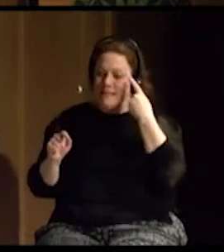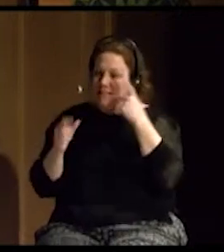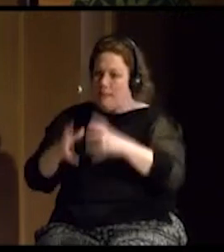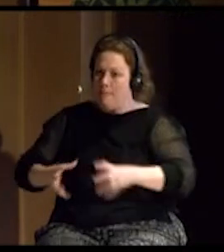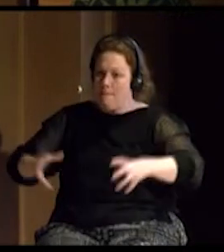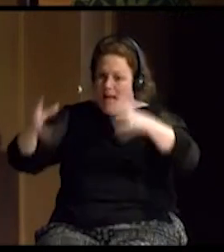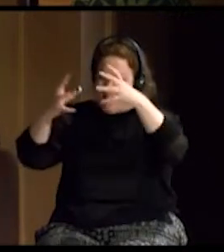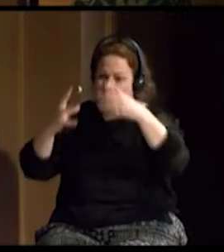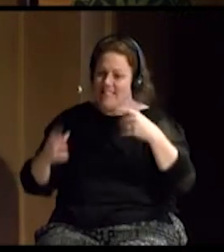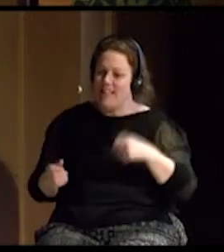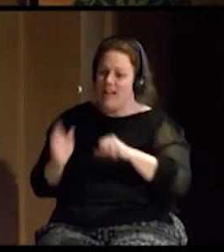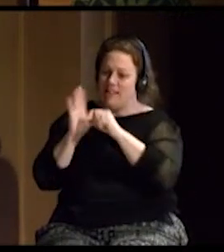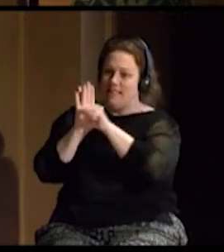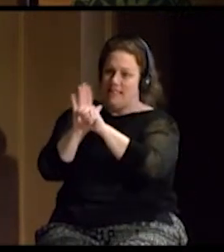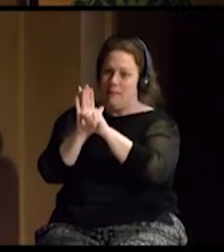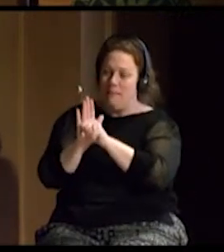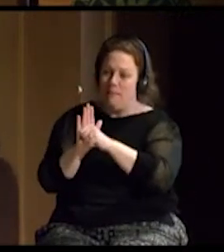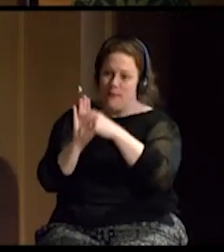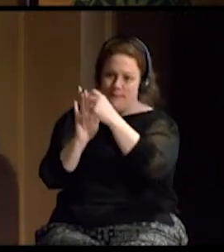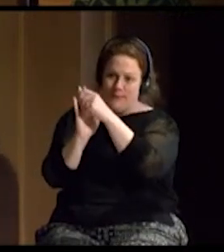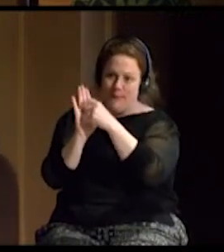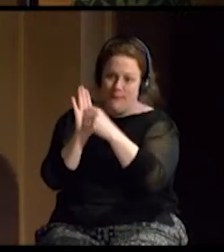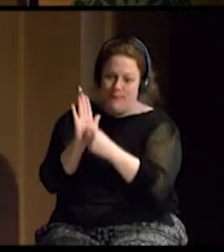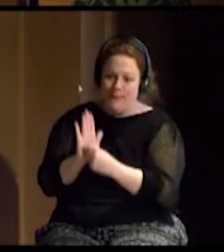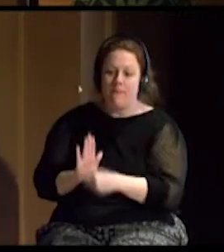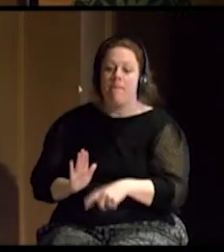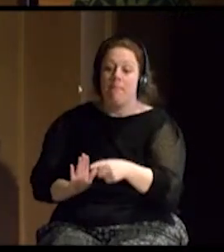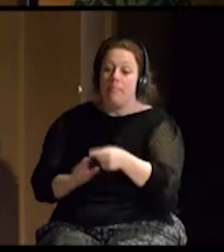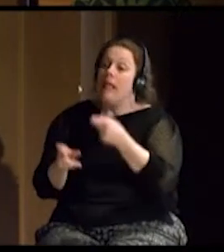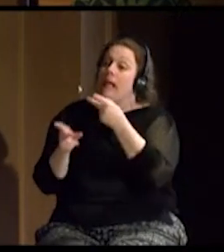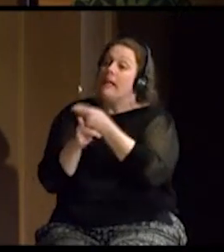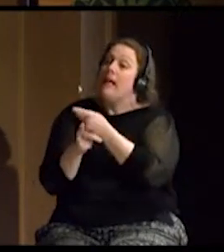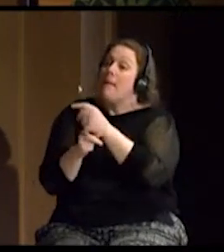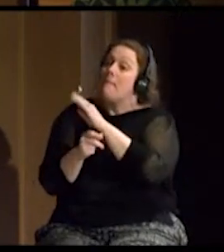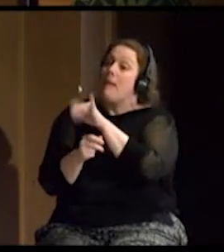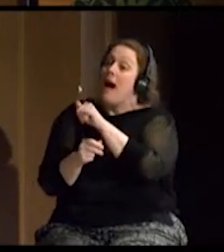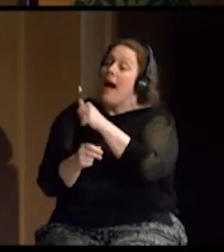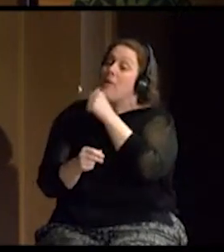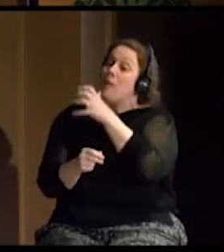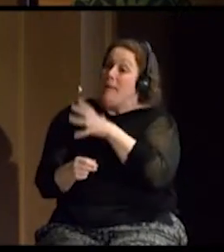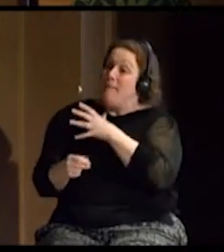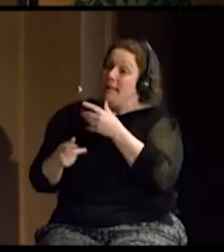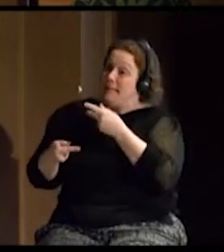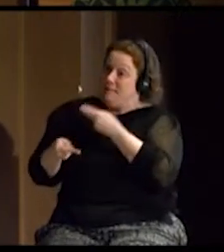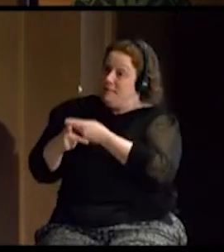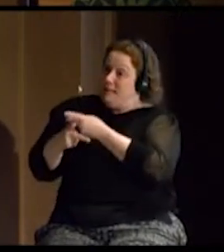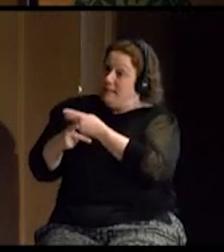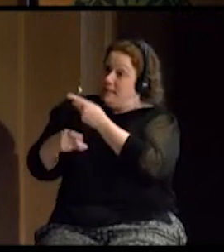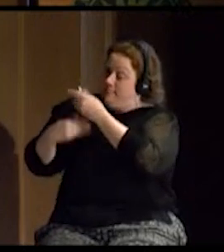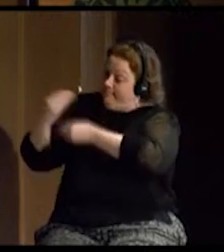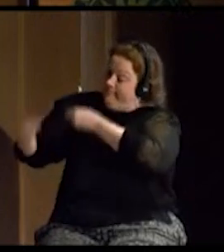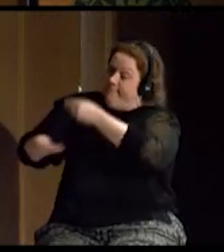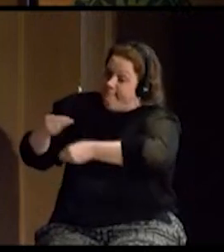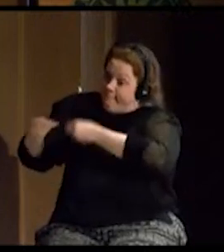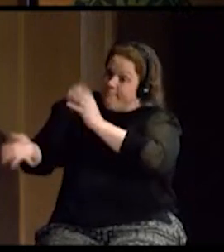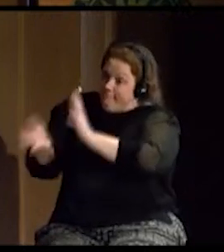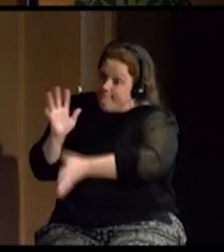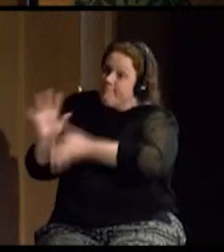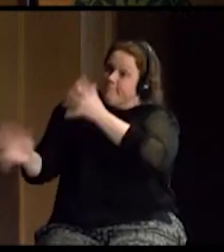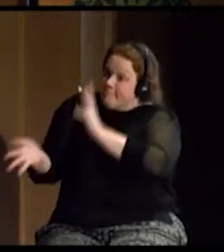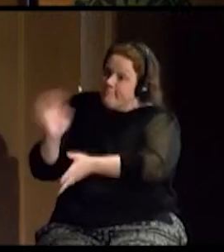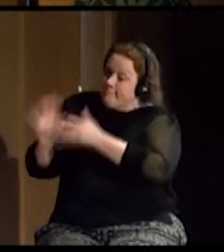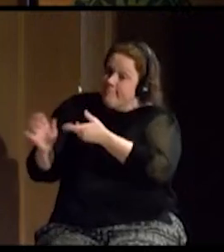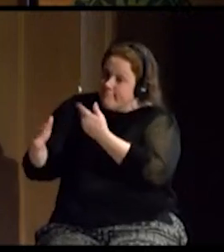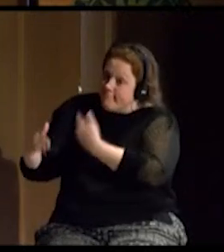basket. Woolly dogs, they were kept by women in the communities, and they were a symbol of wealth and prestige. The more